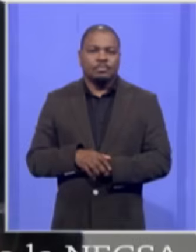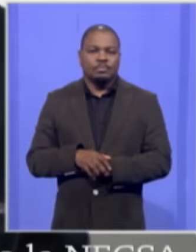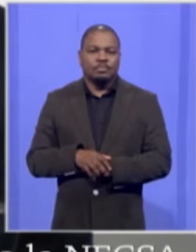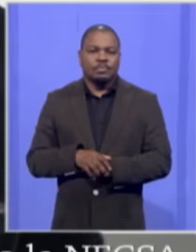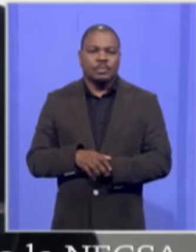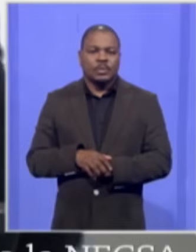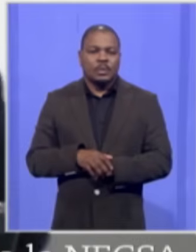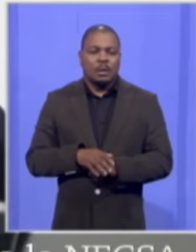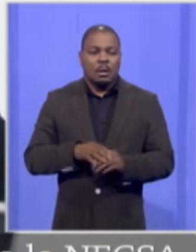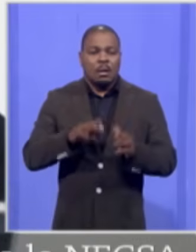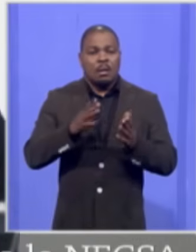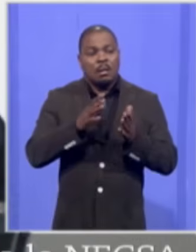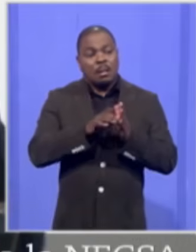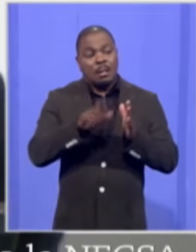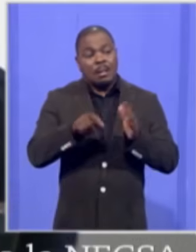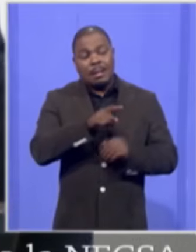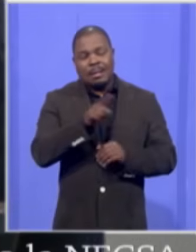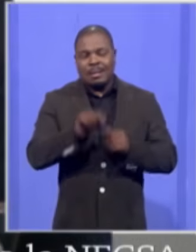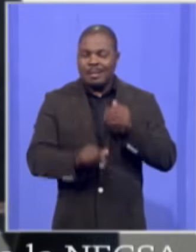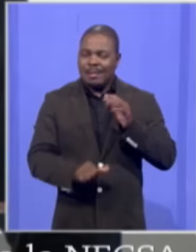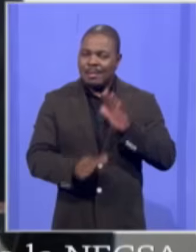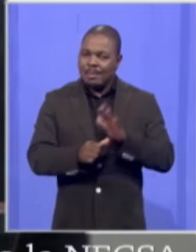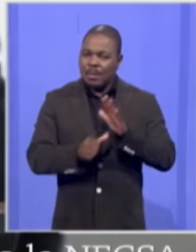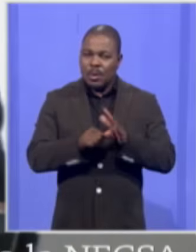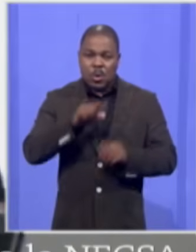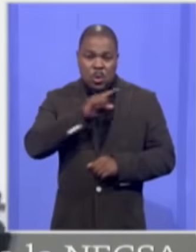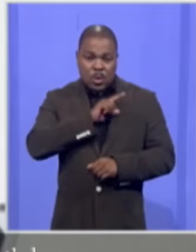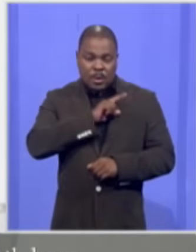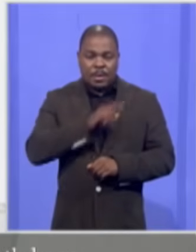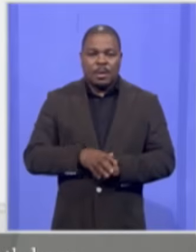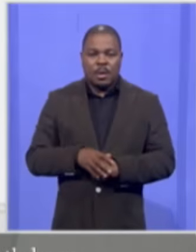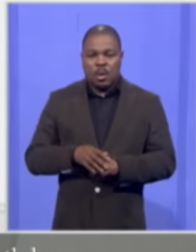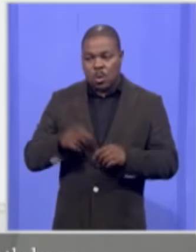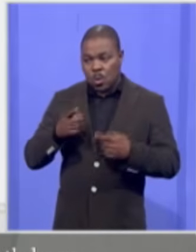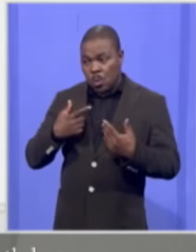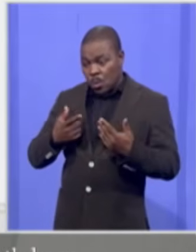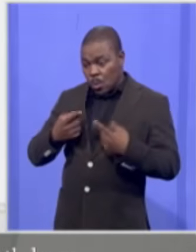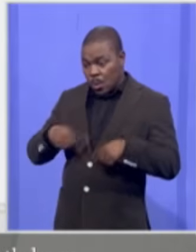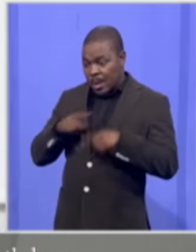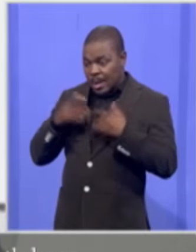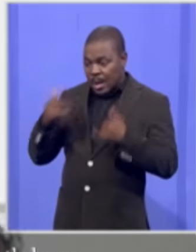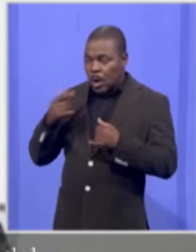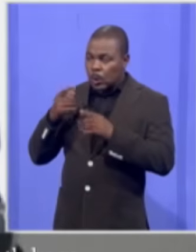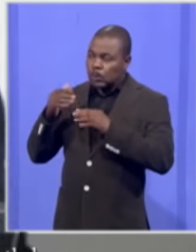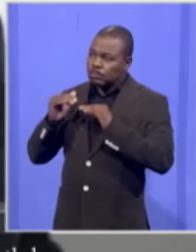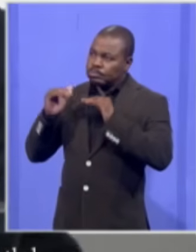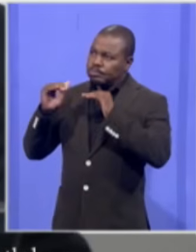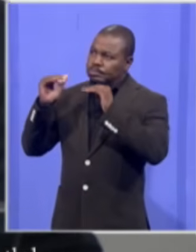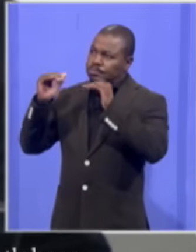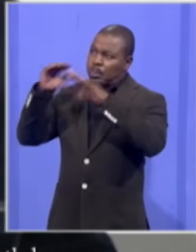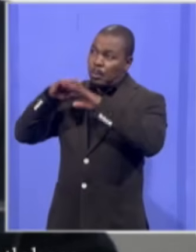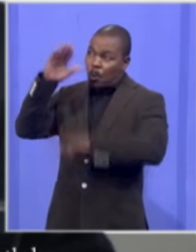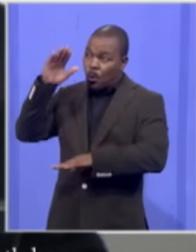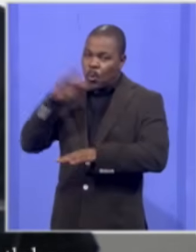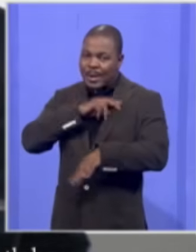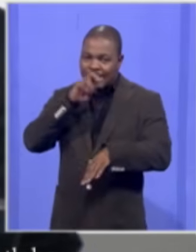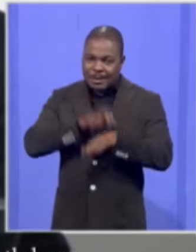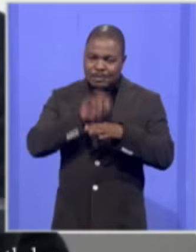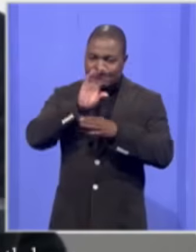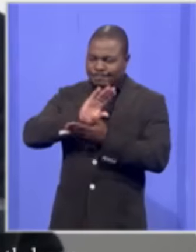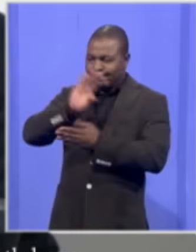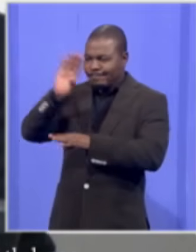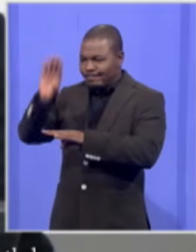The learners are important because for us to be able to make the kind of advances that we desire, we must invest in the